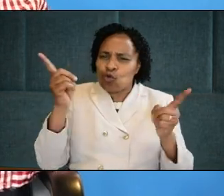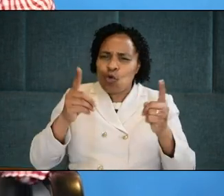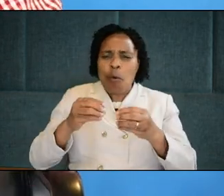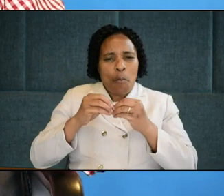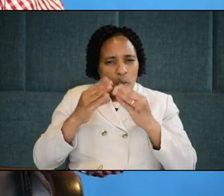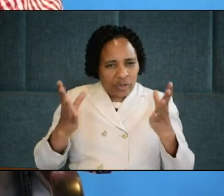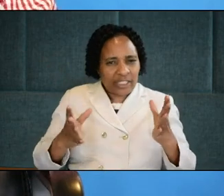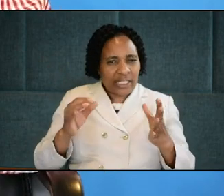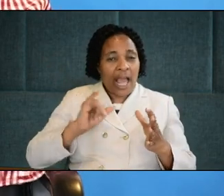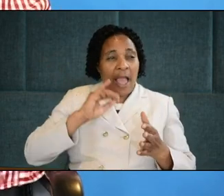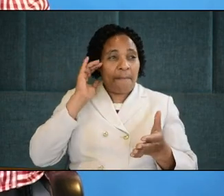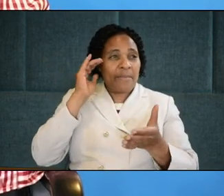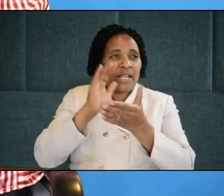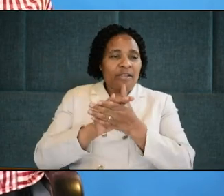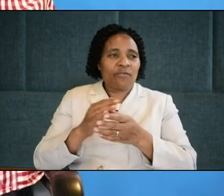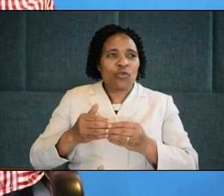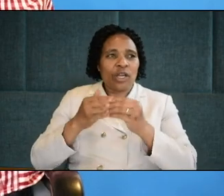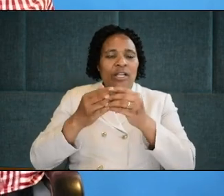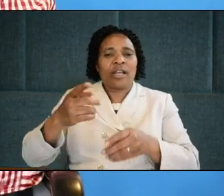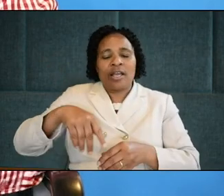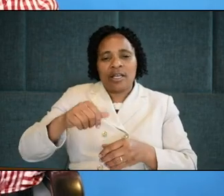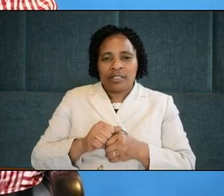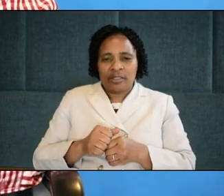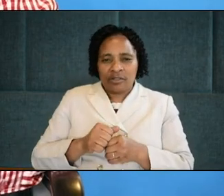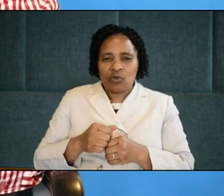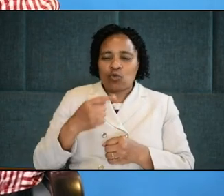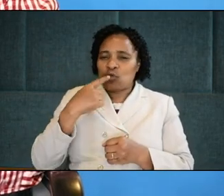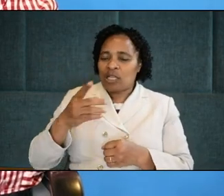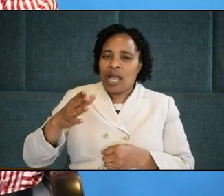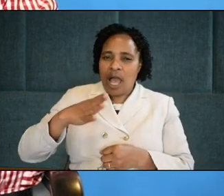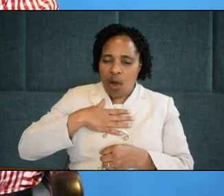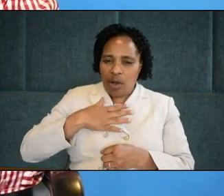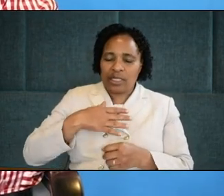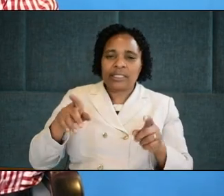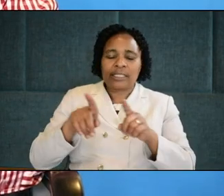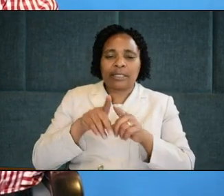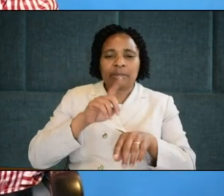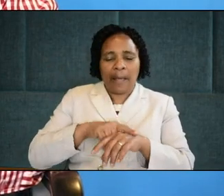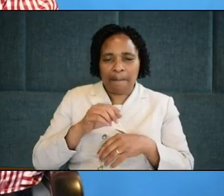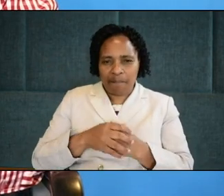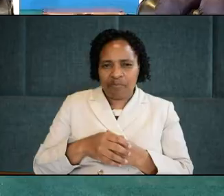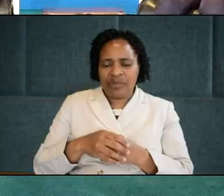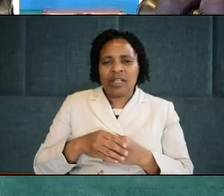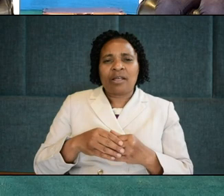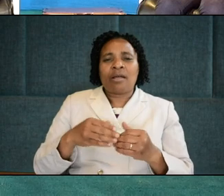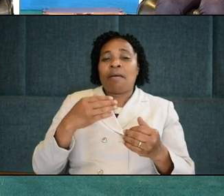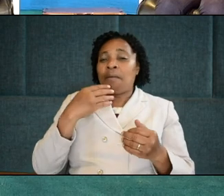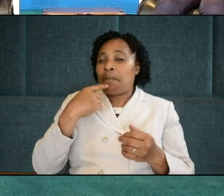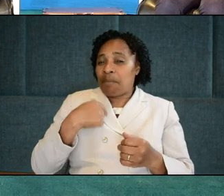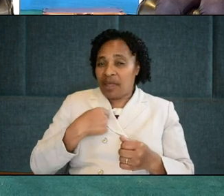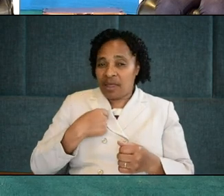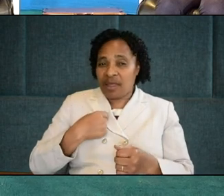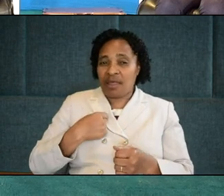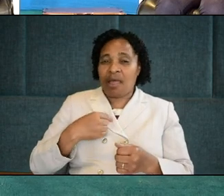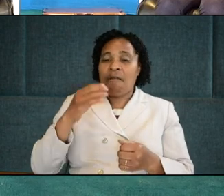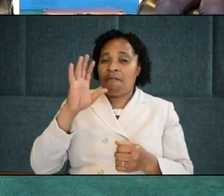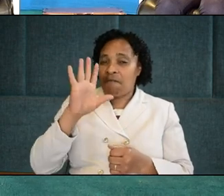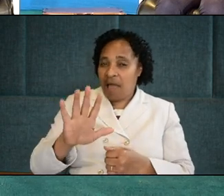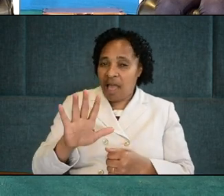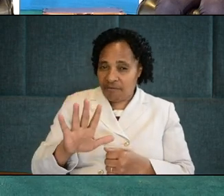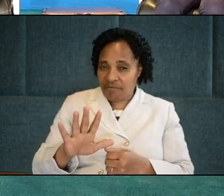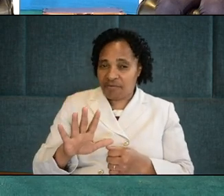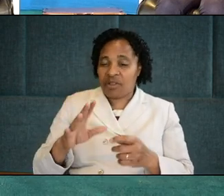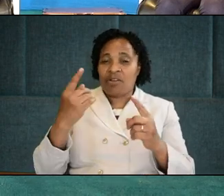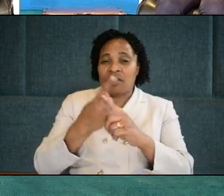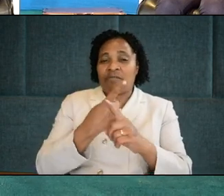most? And I believe you can guide us to say ours as well. Okay, thank you. We have five punchlines, which are